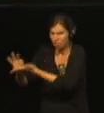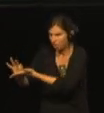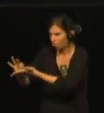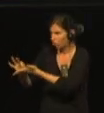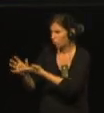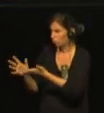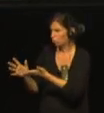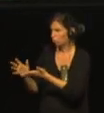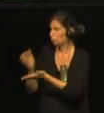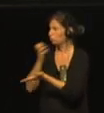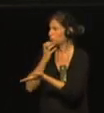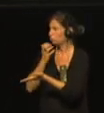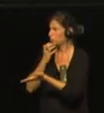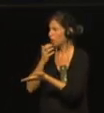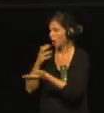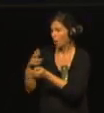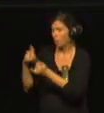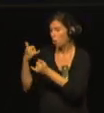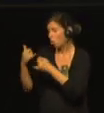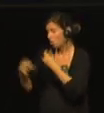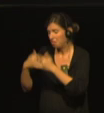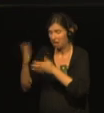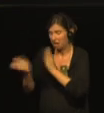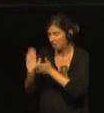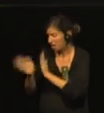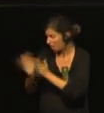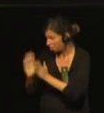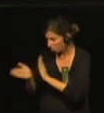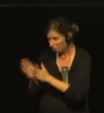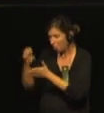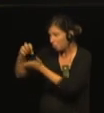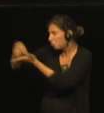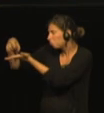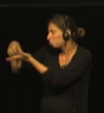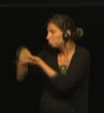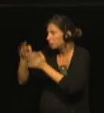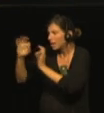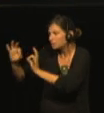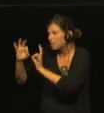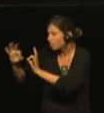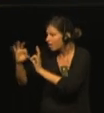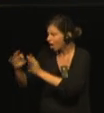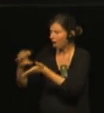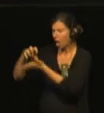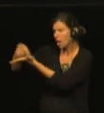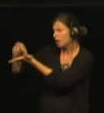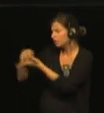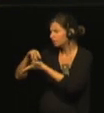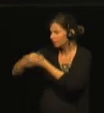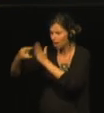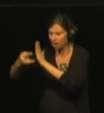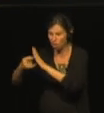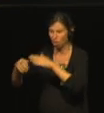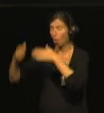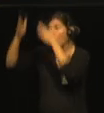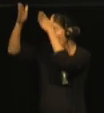special equipment, technical equipment, or access to public buildings and transport.